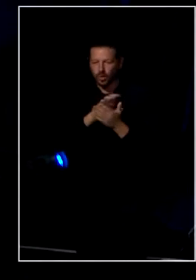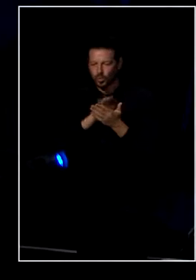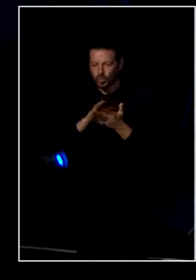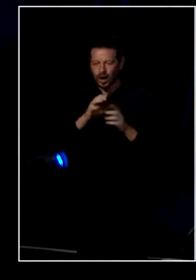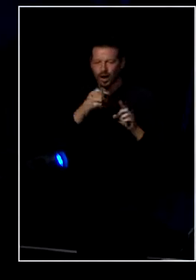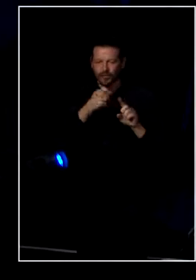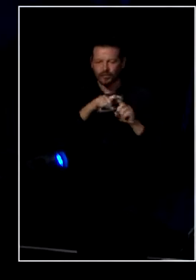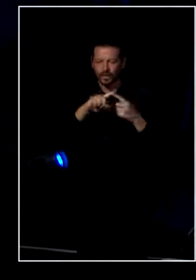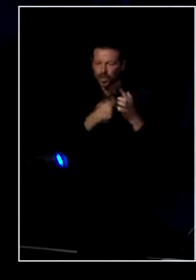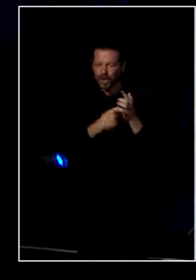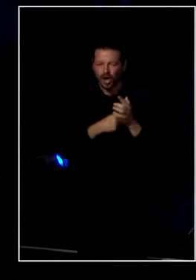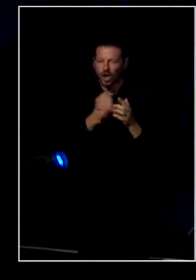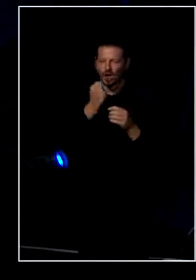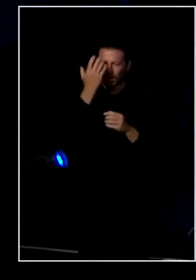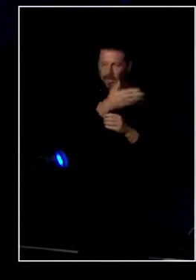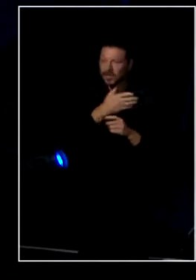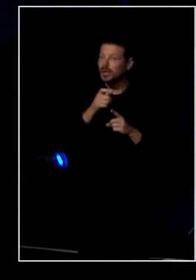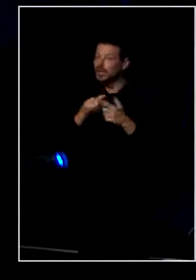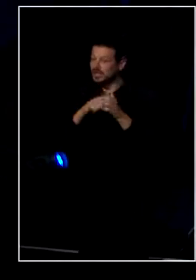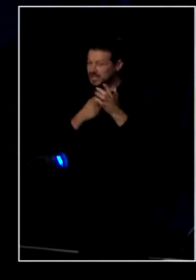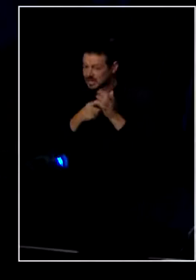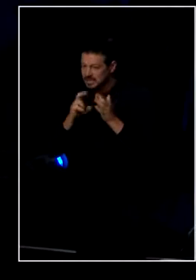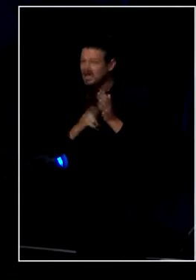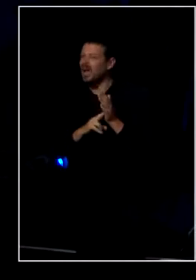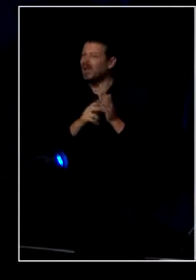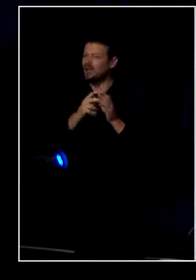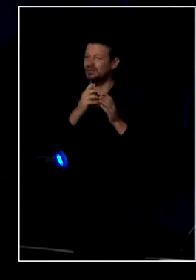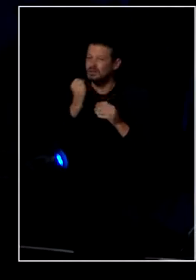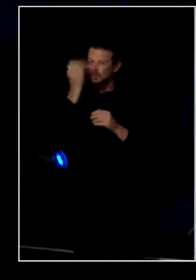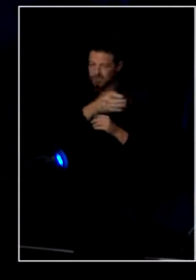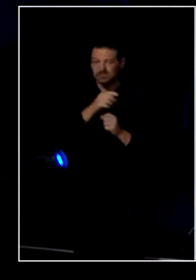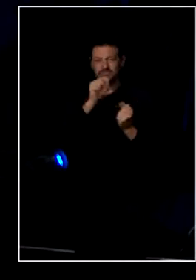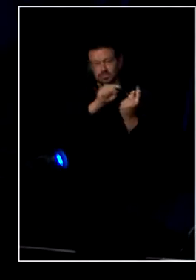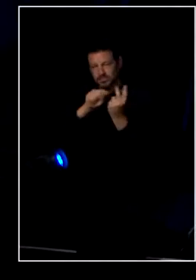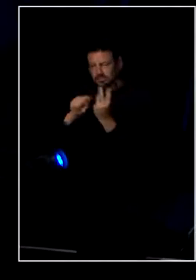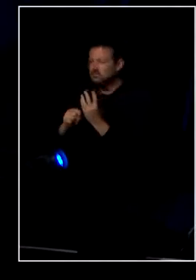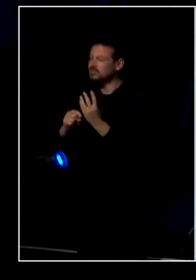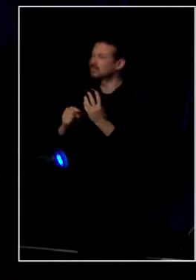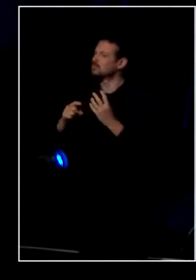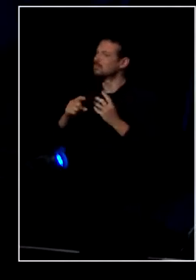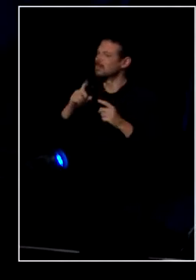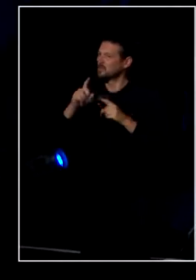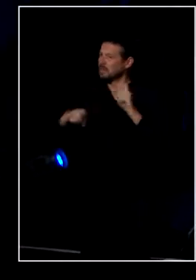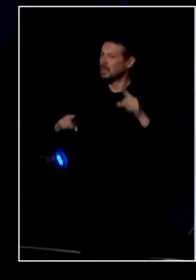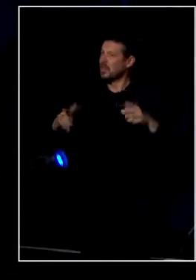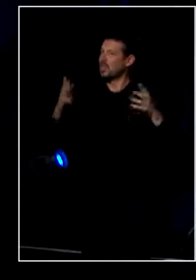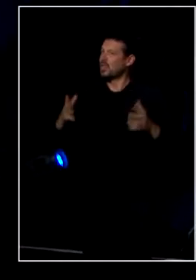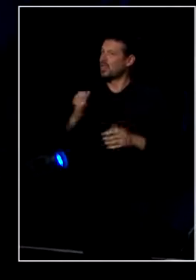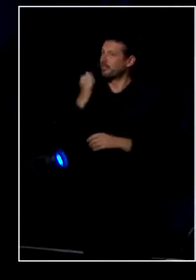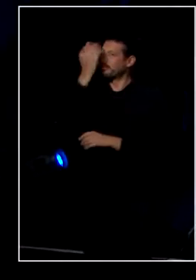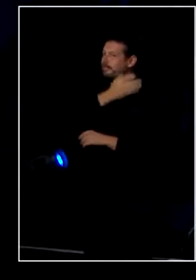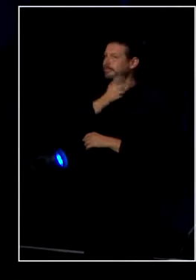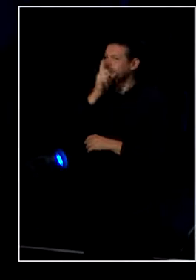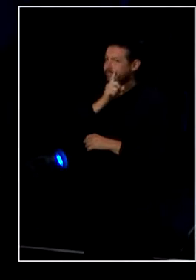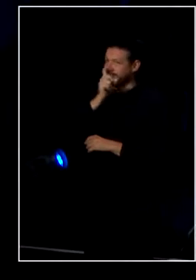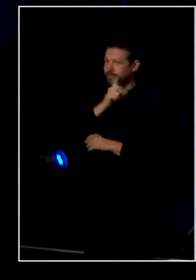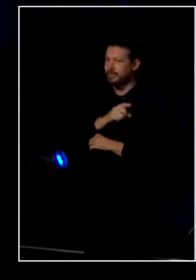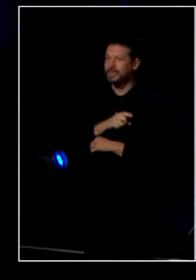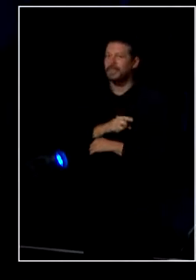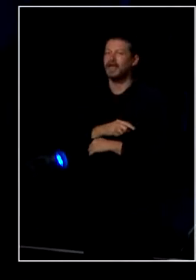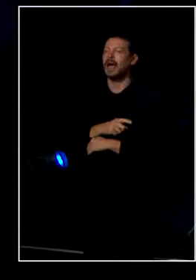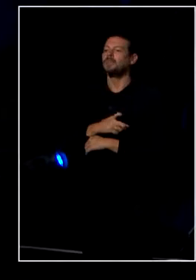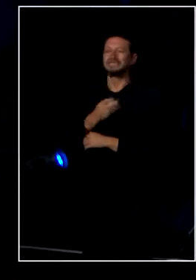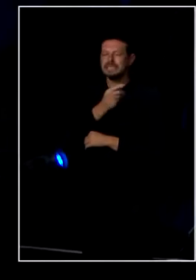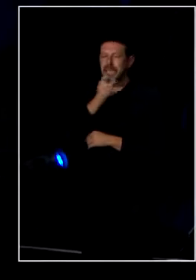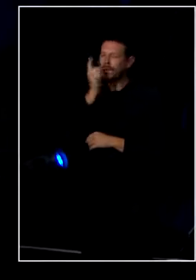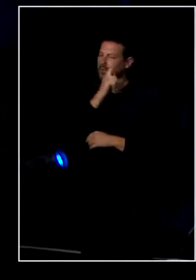Indigenous, Darren Mayborn, Indigenous, Danny McGeary. You know, there was quite a lot, yeah. But there was people there who weren't Aboriginal